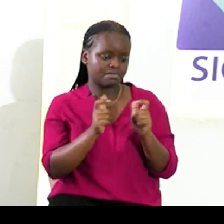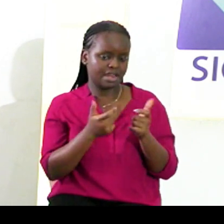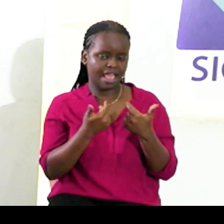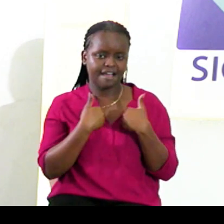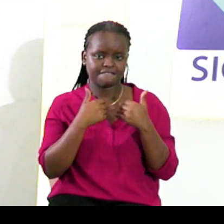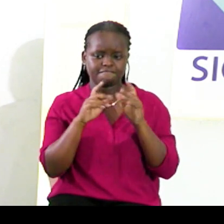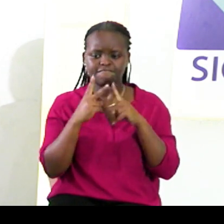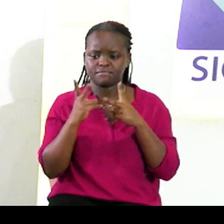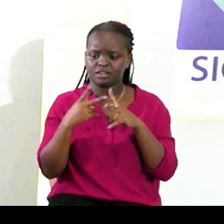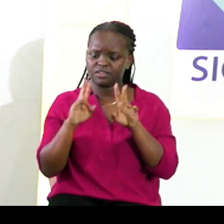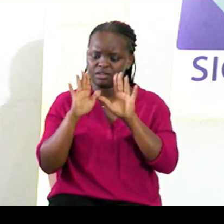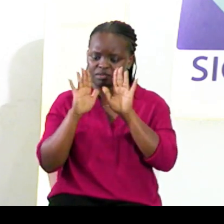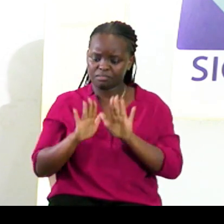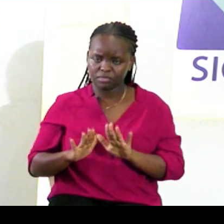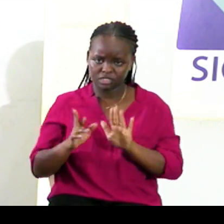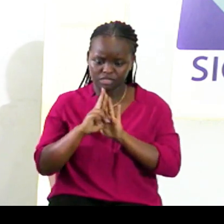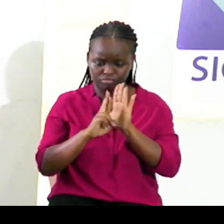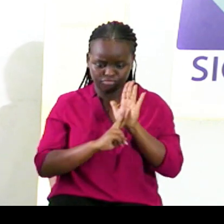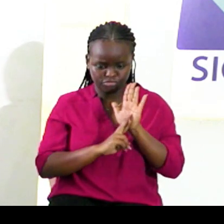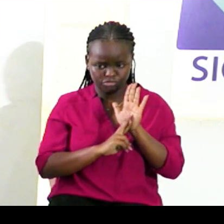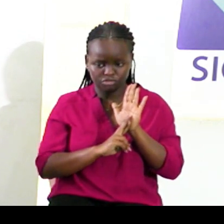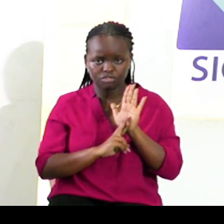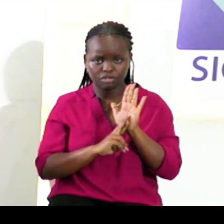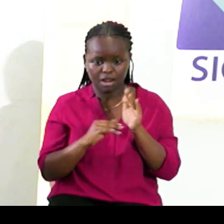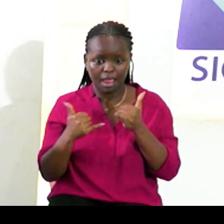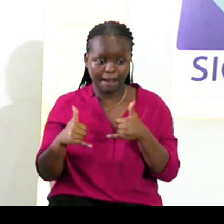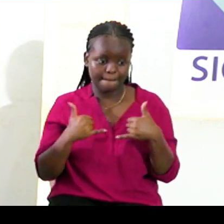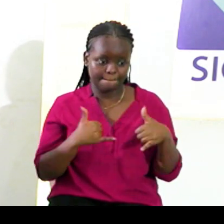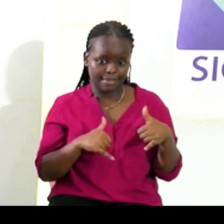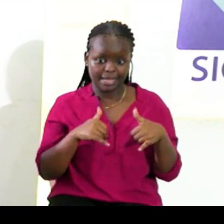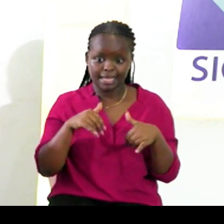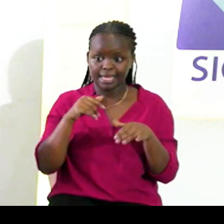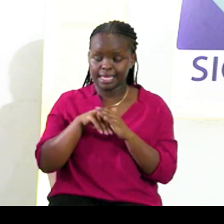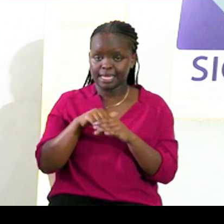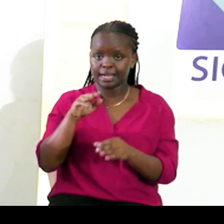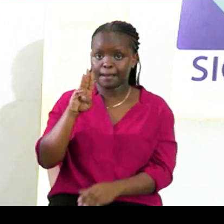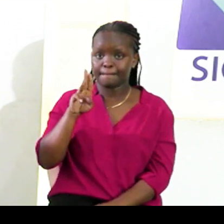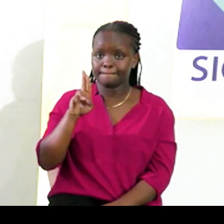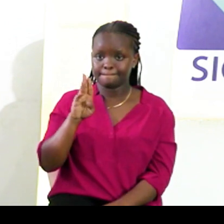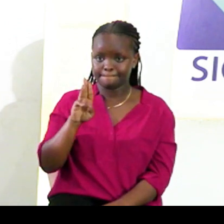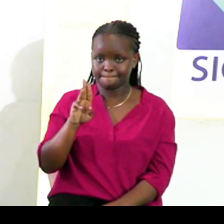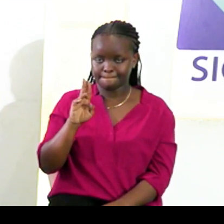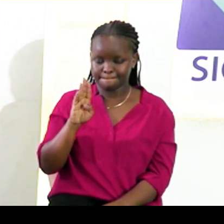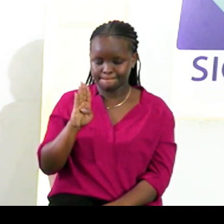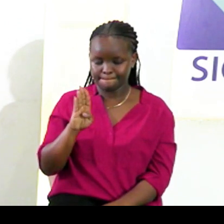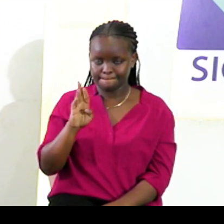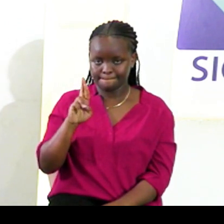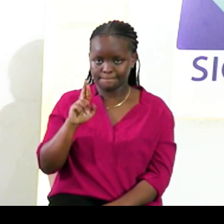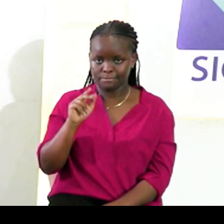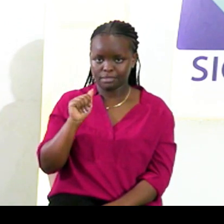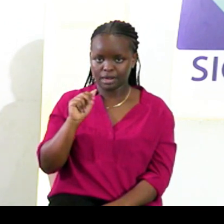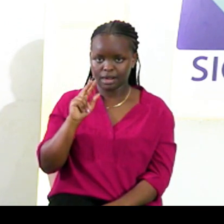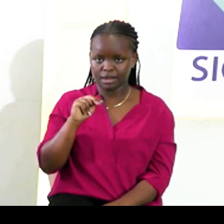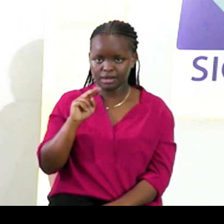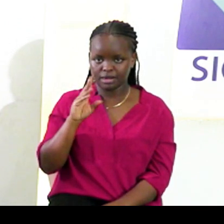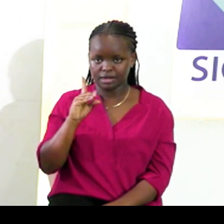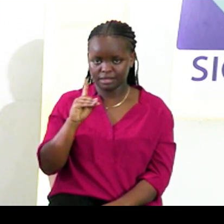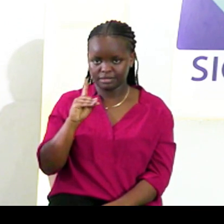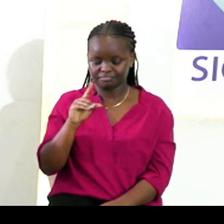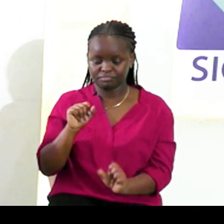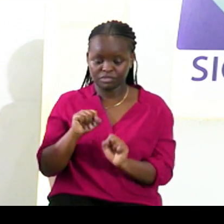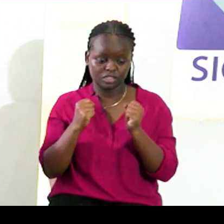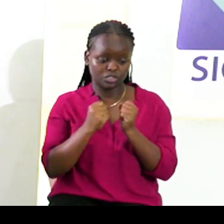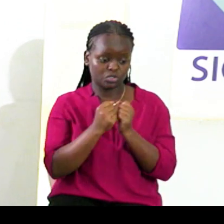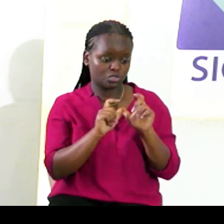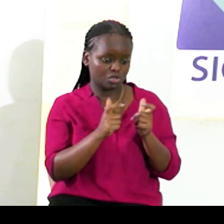very important role that it plays in branding. It is from social media that you will get an